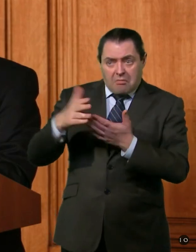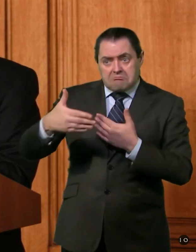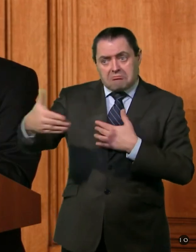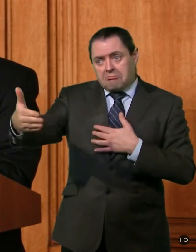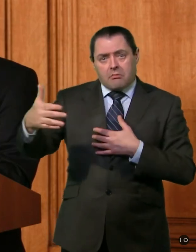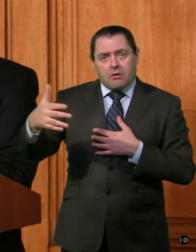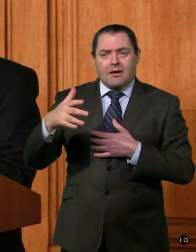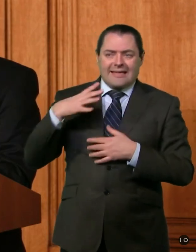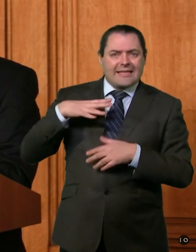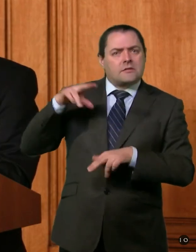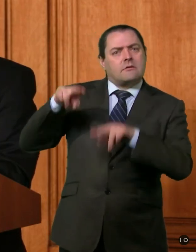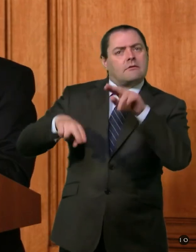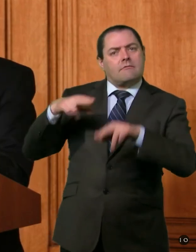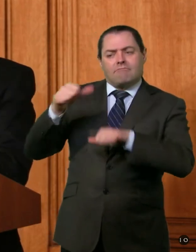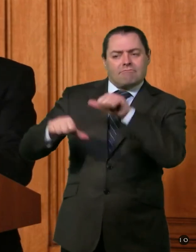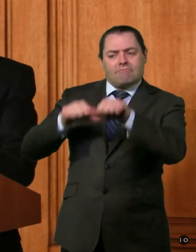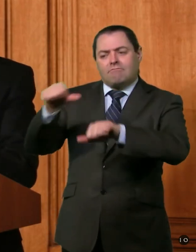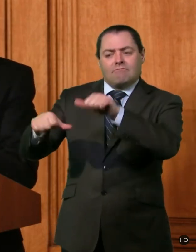conducted.